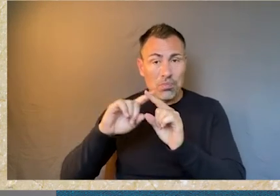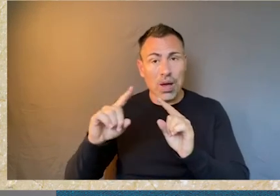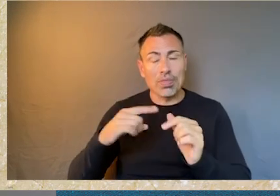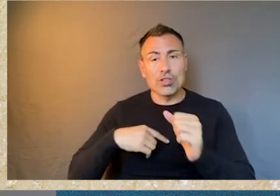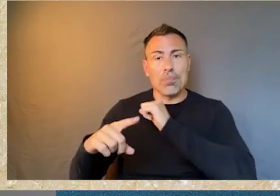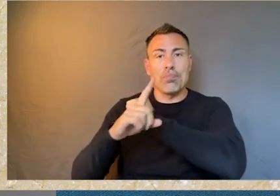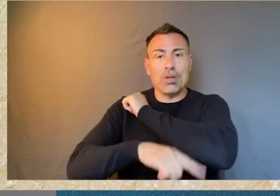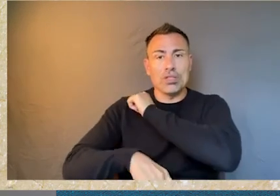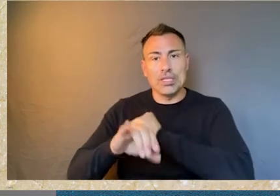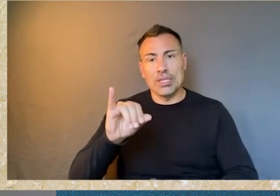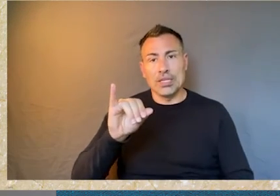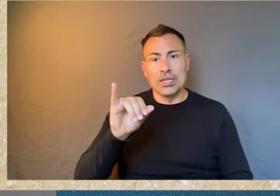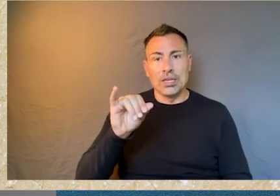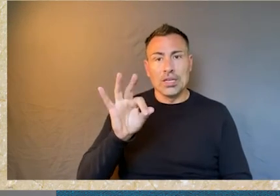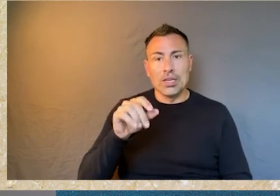if you